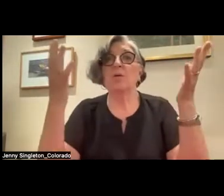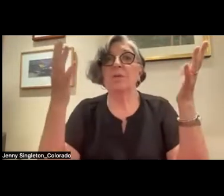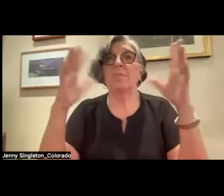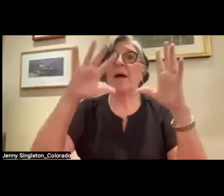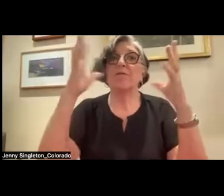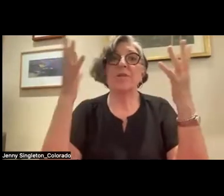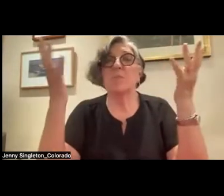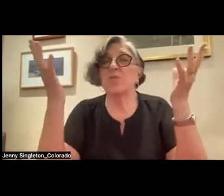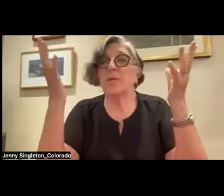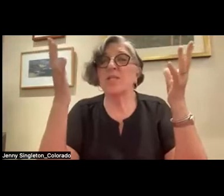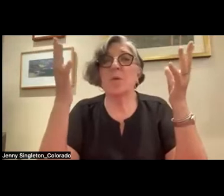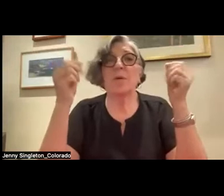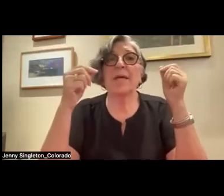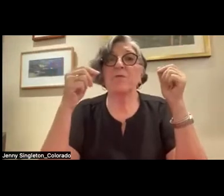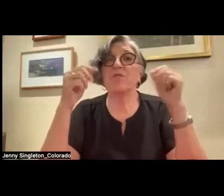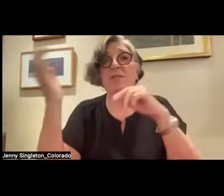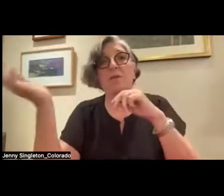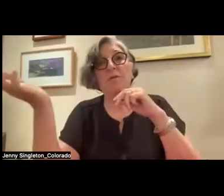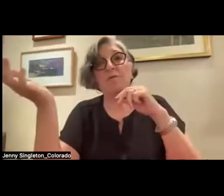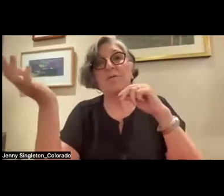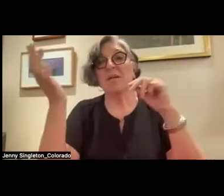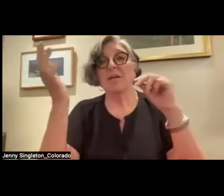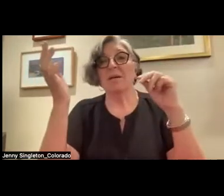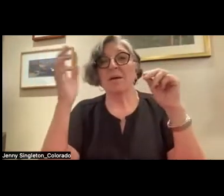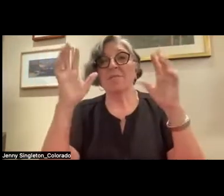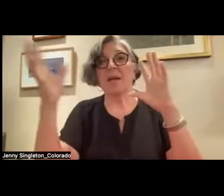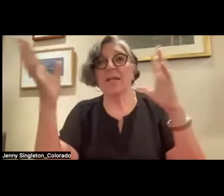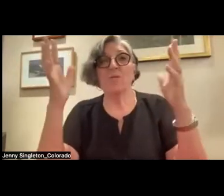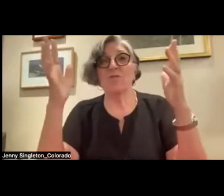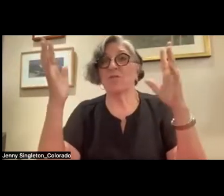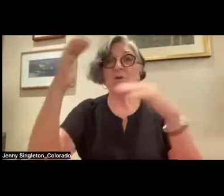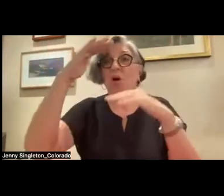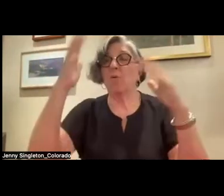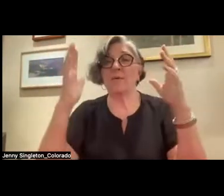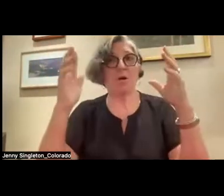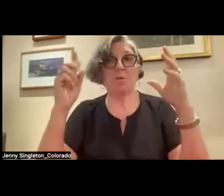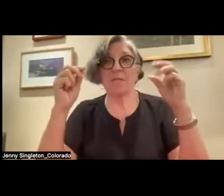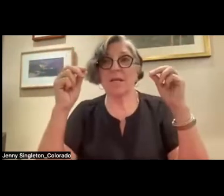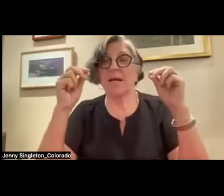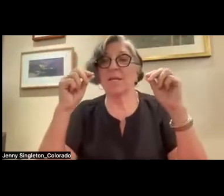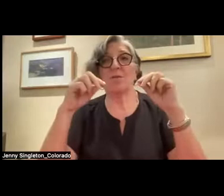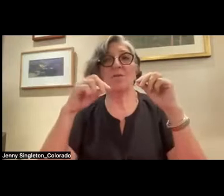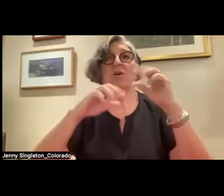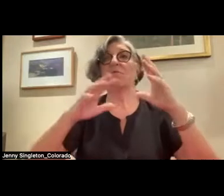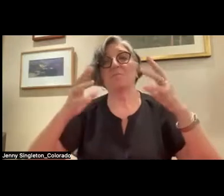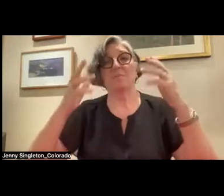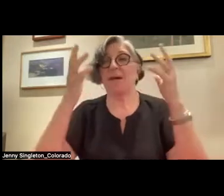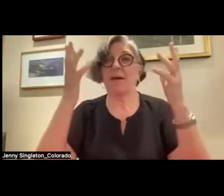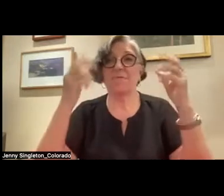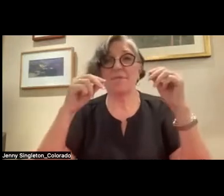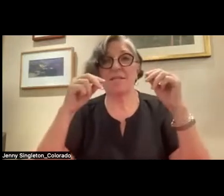the world, the boundaries between spoken languages and those of sign languages don't always coincide. So you